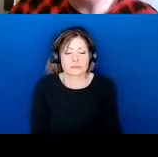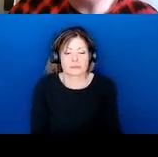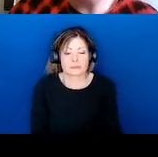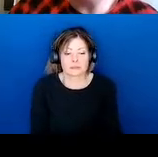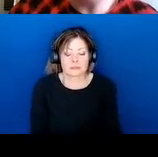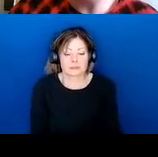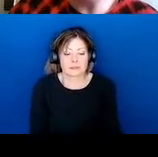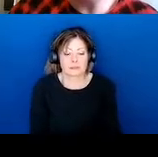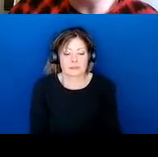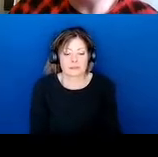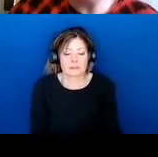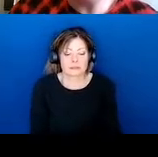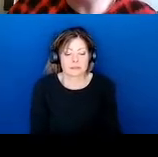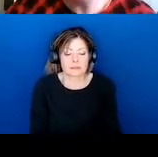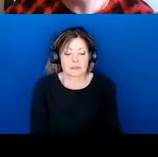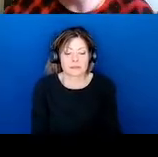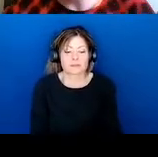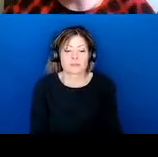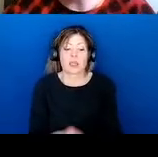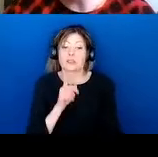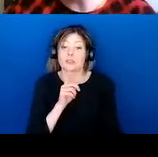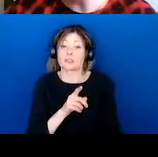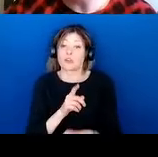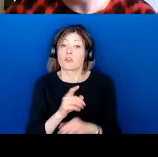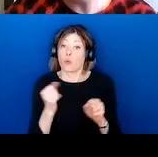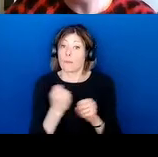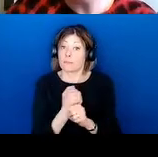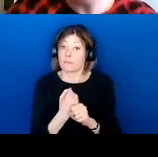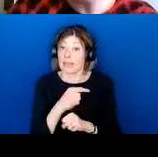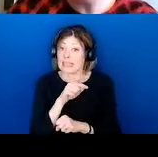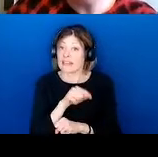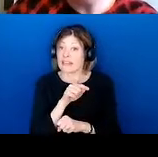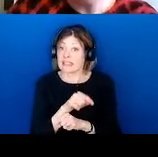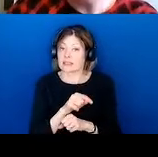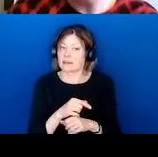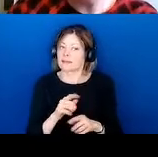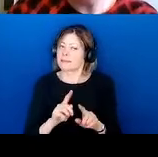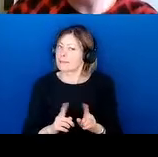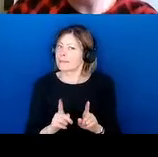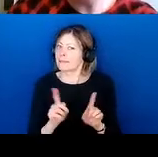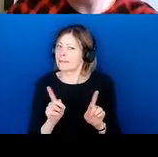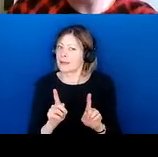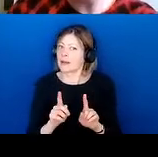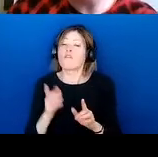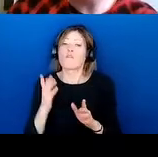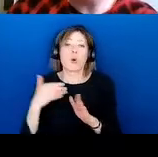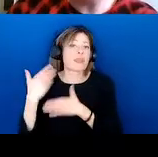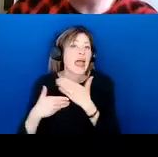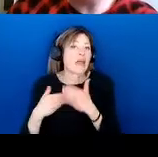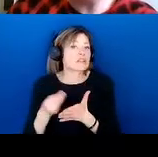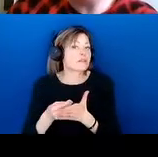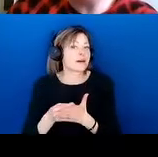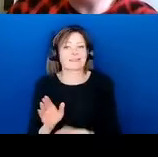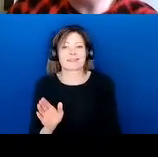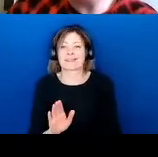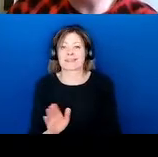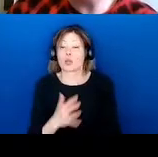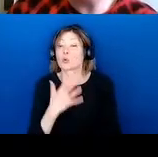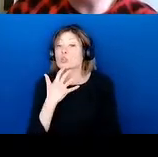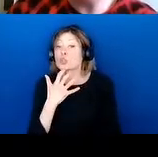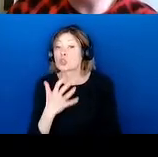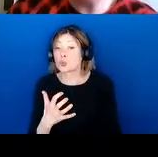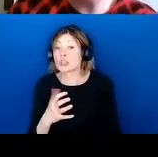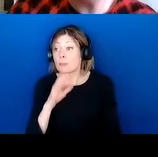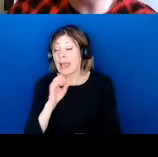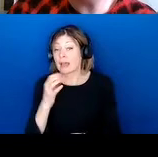Unusually, the funding for reconstructing this feature came not from a heritage fund, but from the generosity of a Jewish New